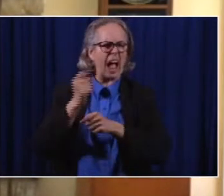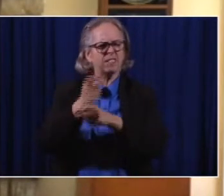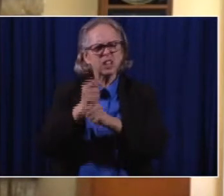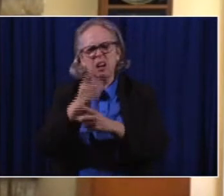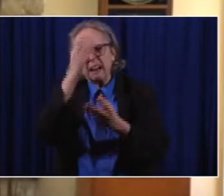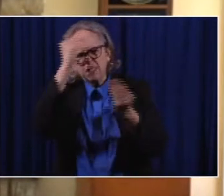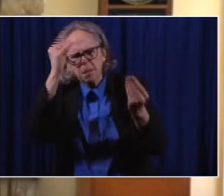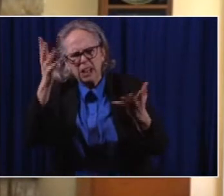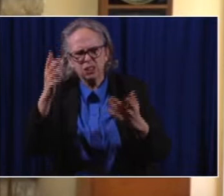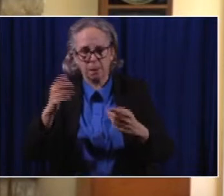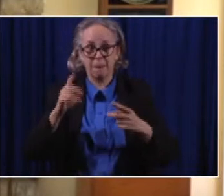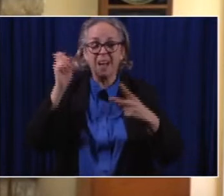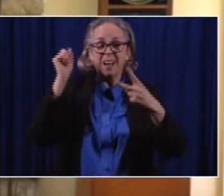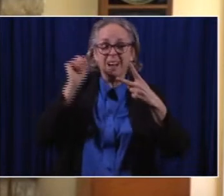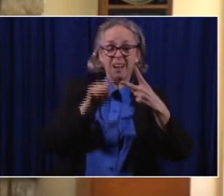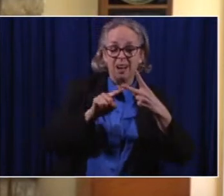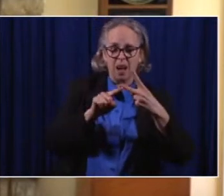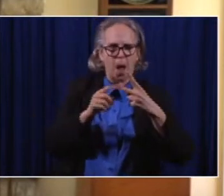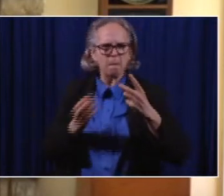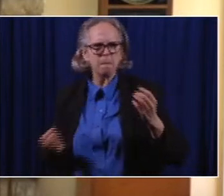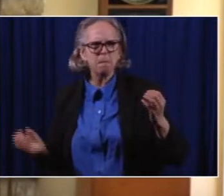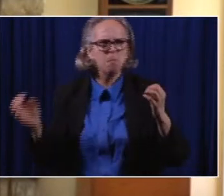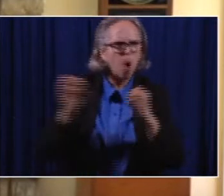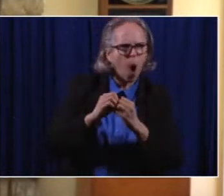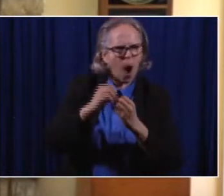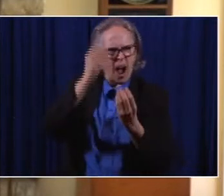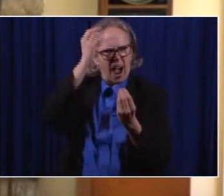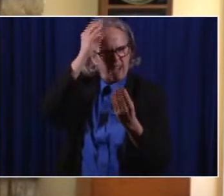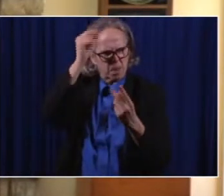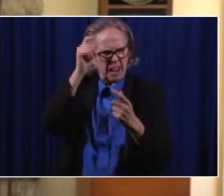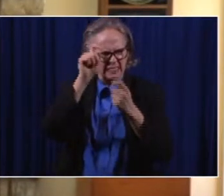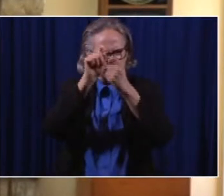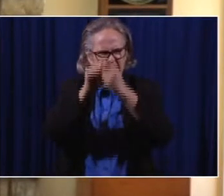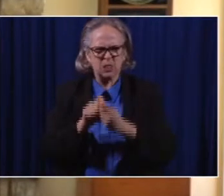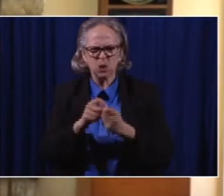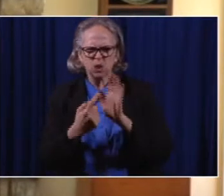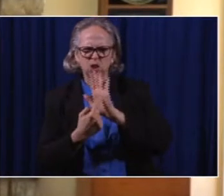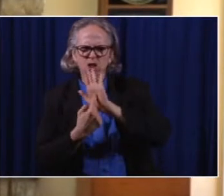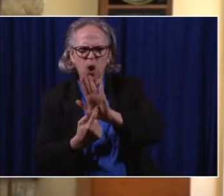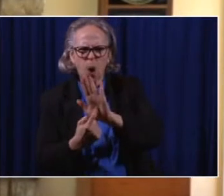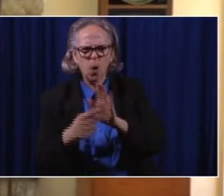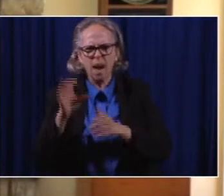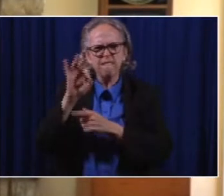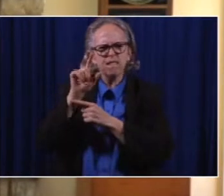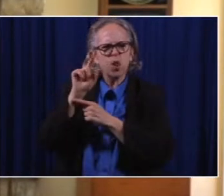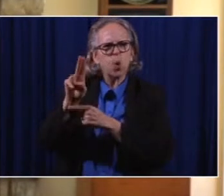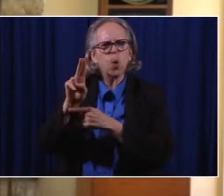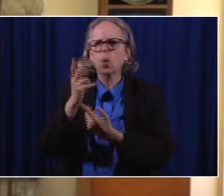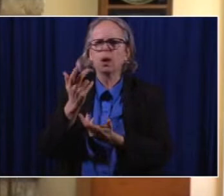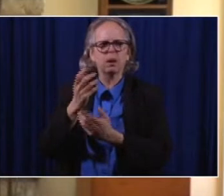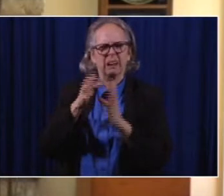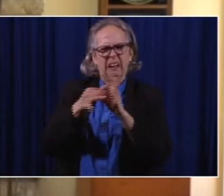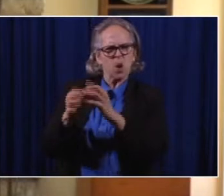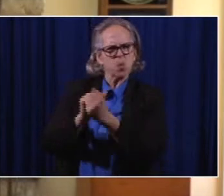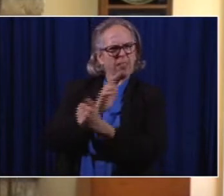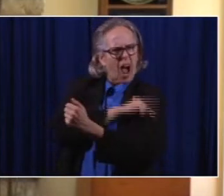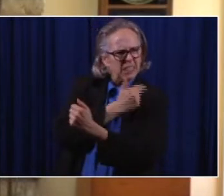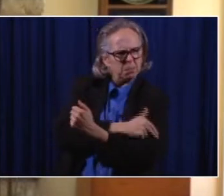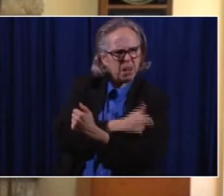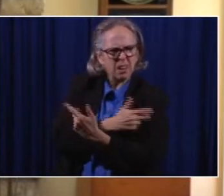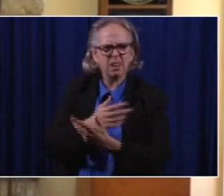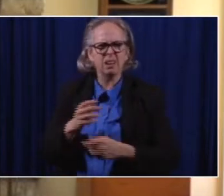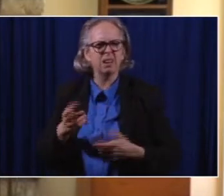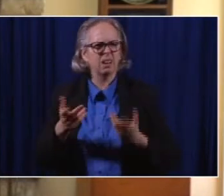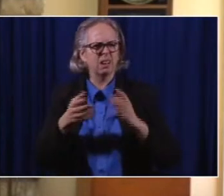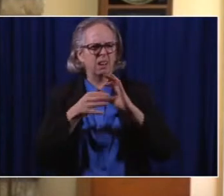dashboard shows flu trends over time with charts that indicate whether flu hospitalizations or cases of flu-like illness are